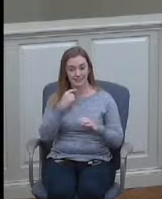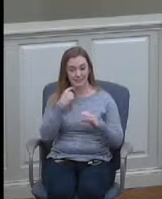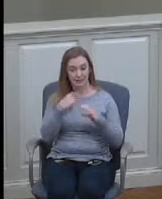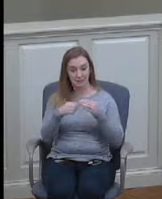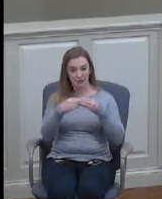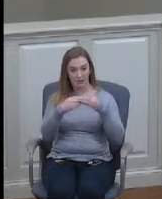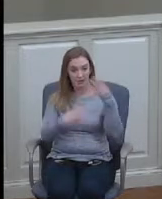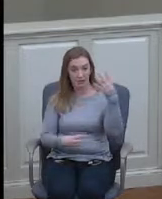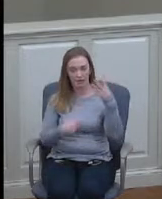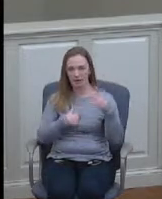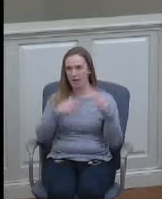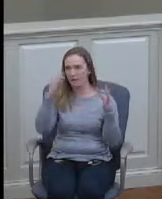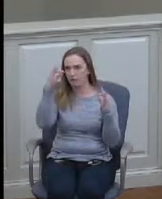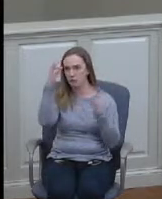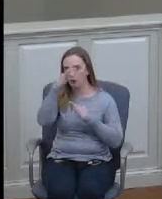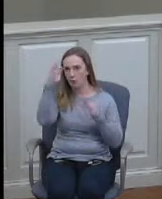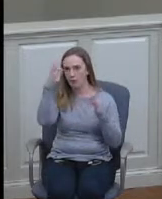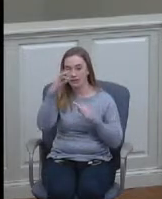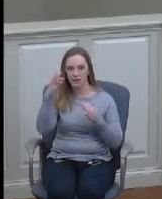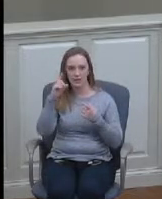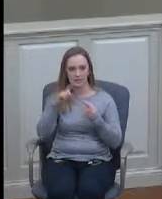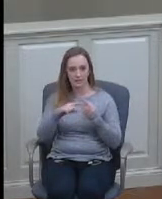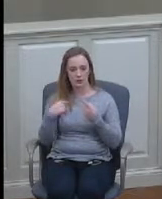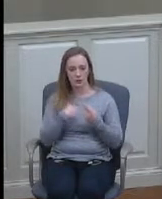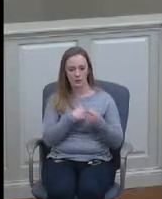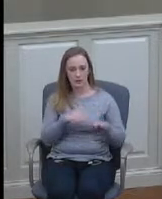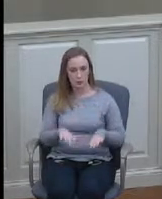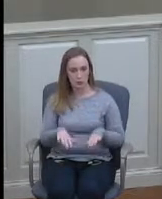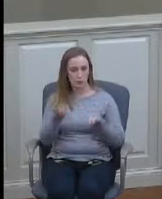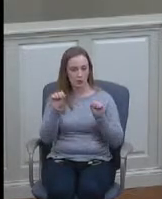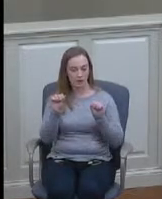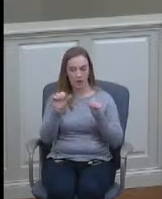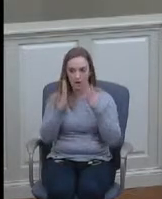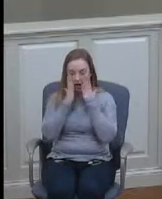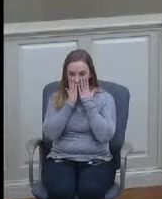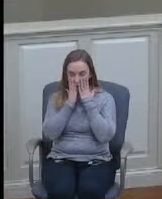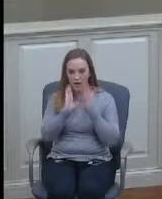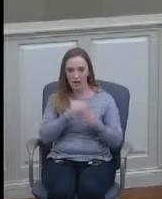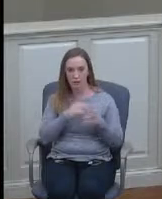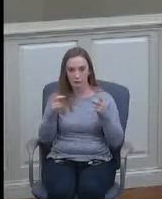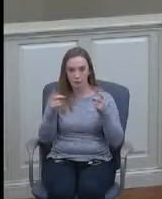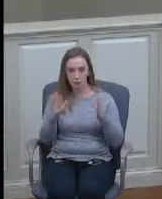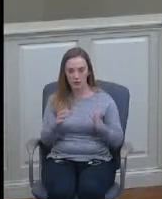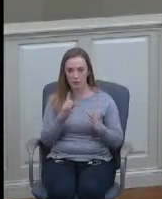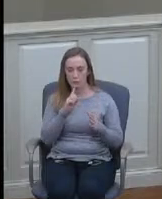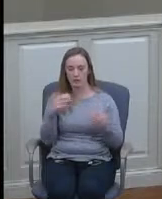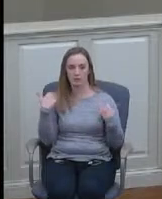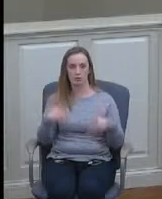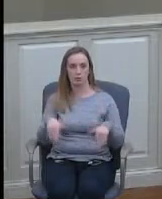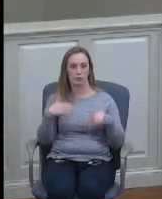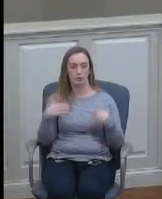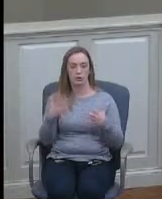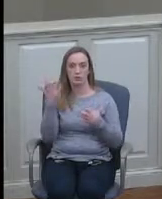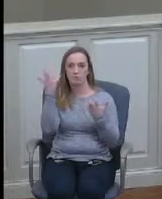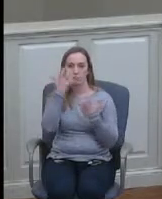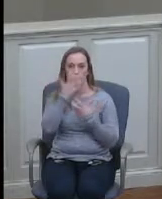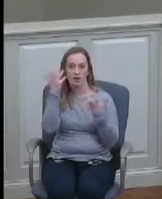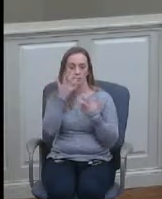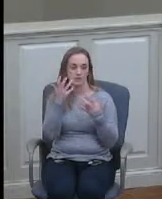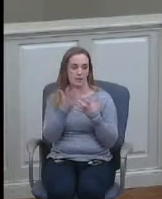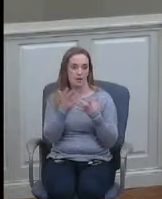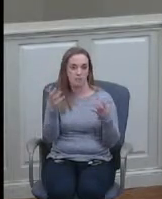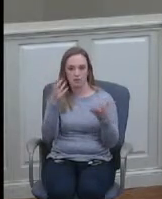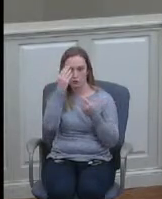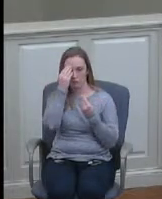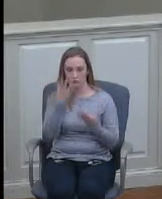took it over, and it was an eye-opener for a lot of us. What our director, it's amazing the amount of information out there, and it's